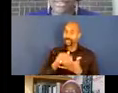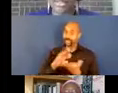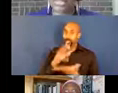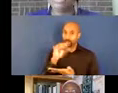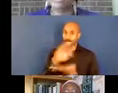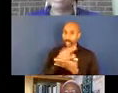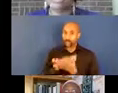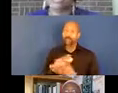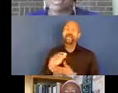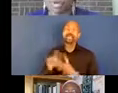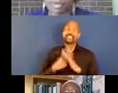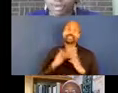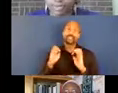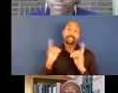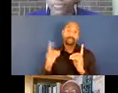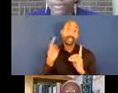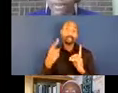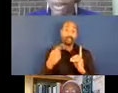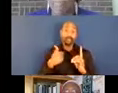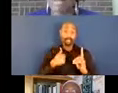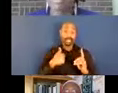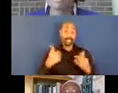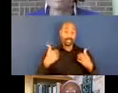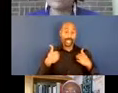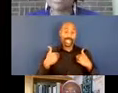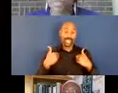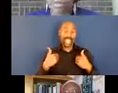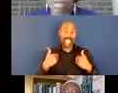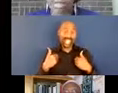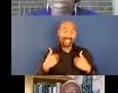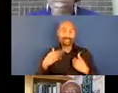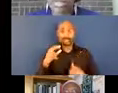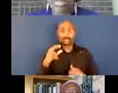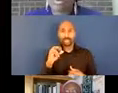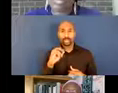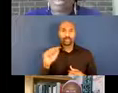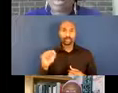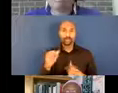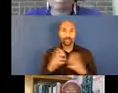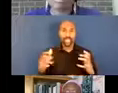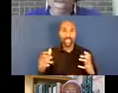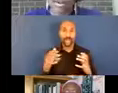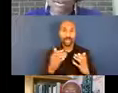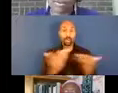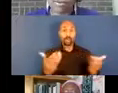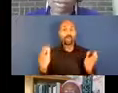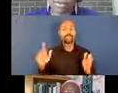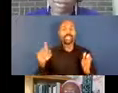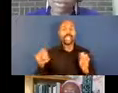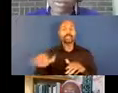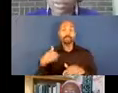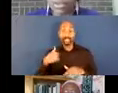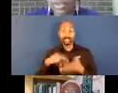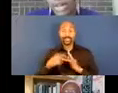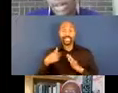had to take a D.C. history course. American University sits on top of my home.